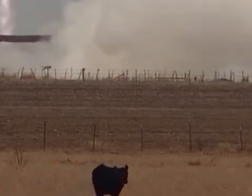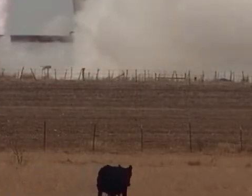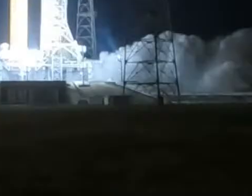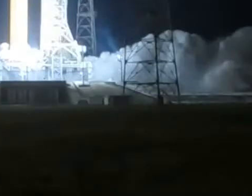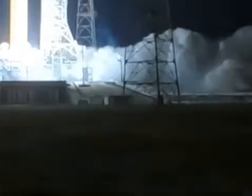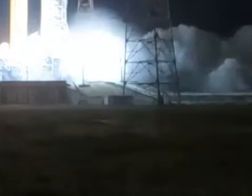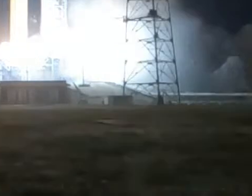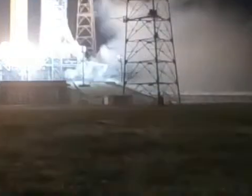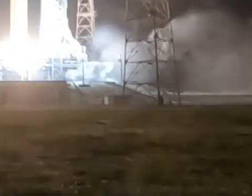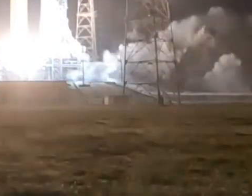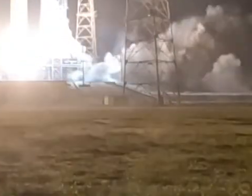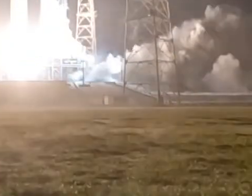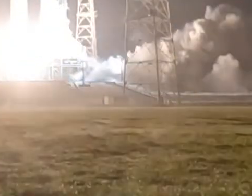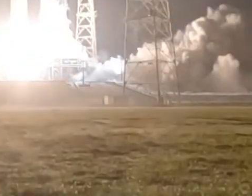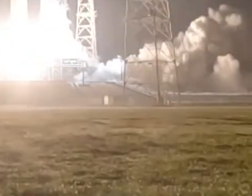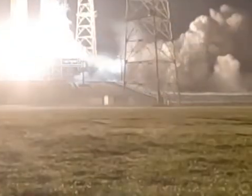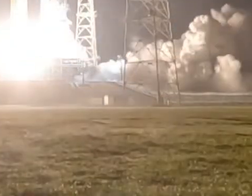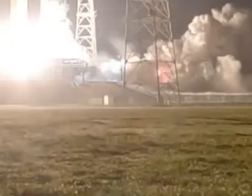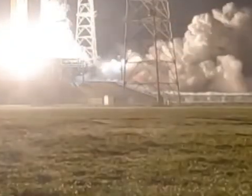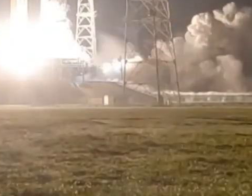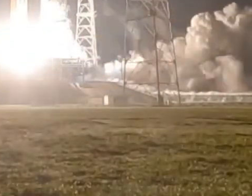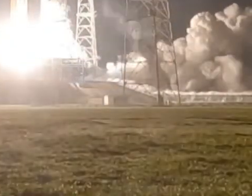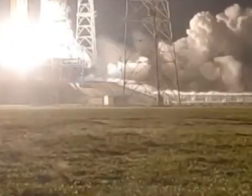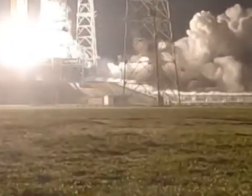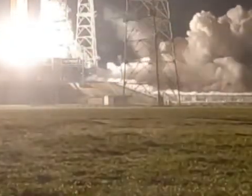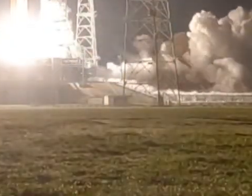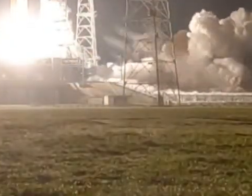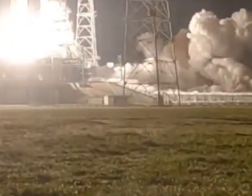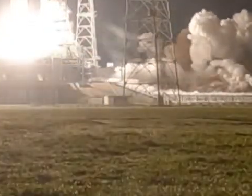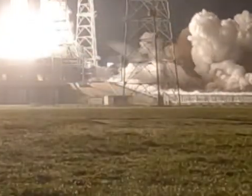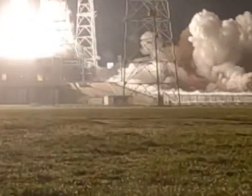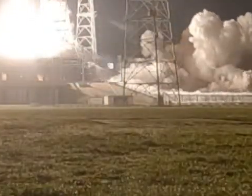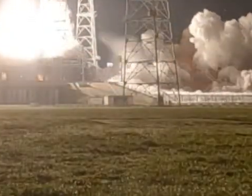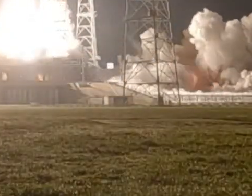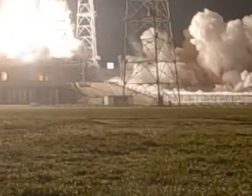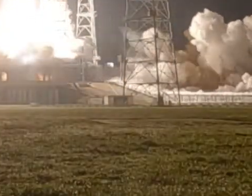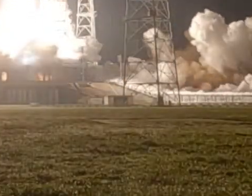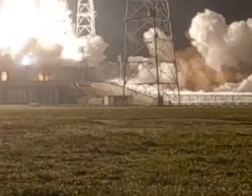We rise together, back to the moon and beyond.